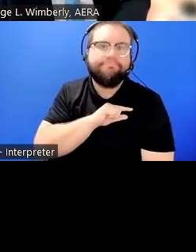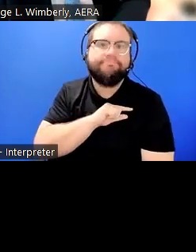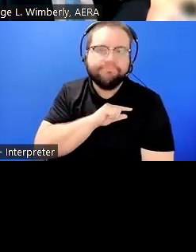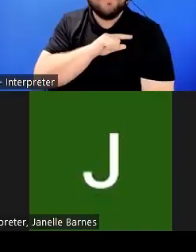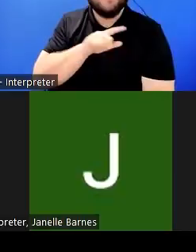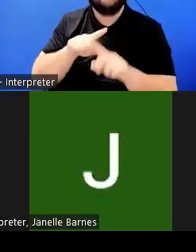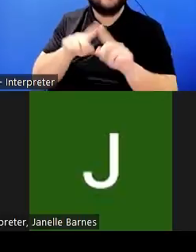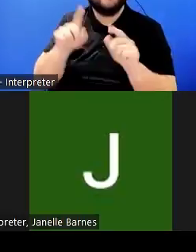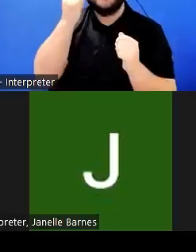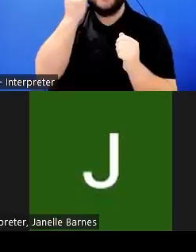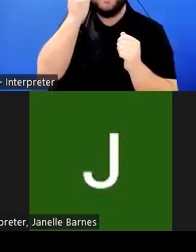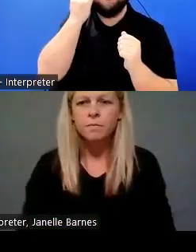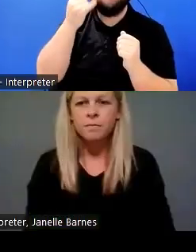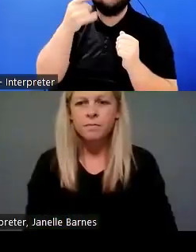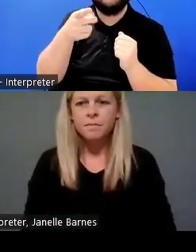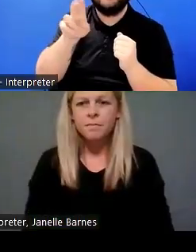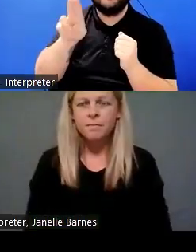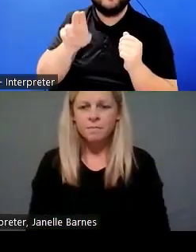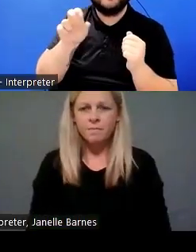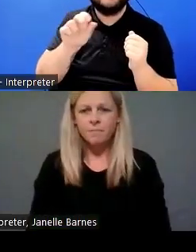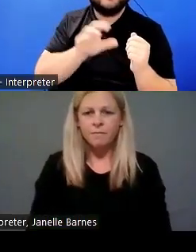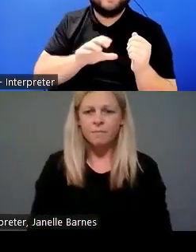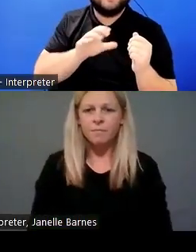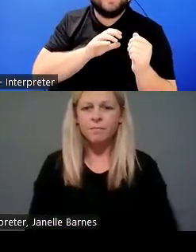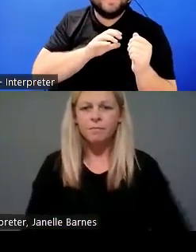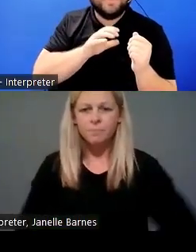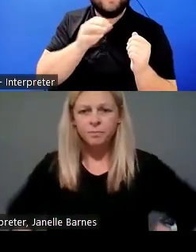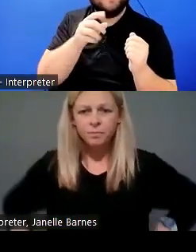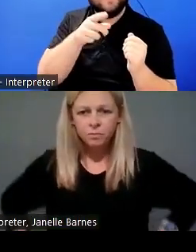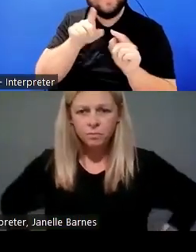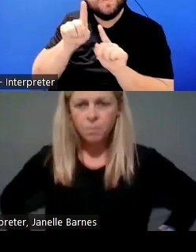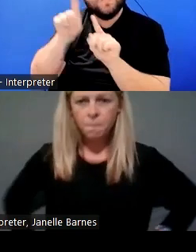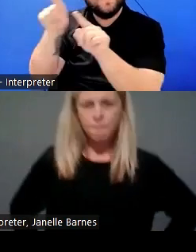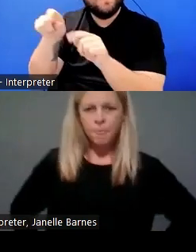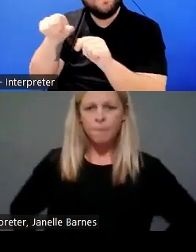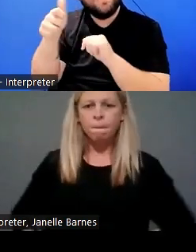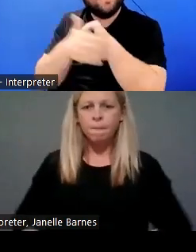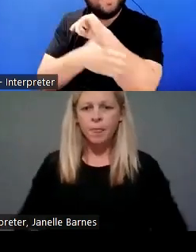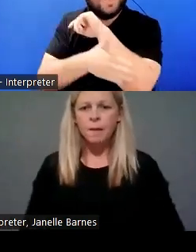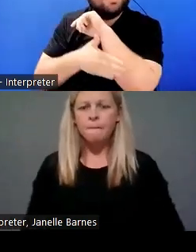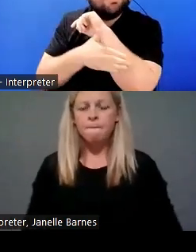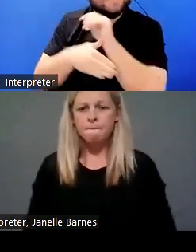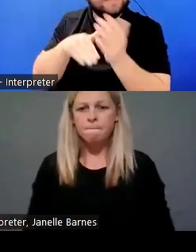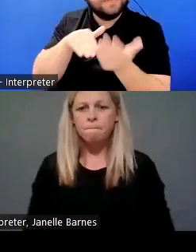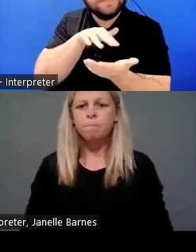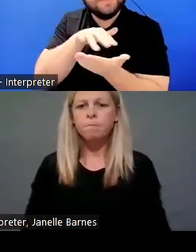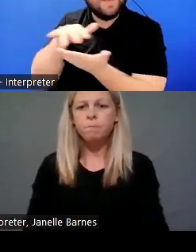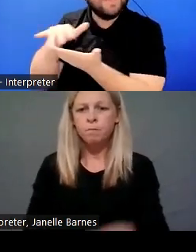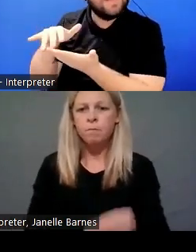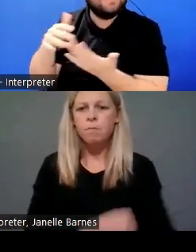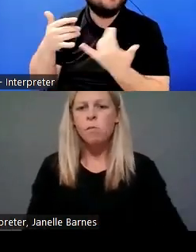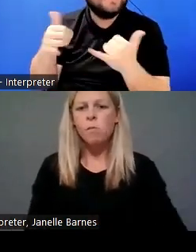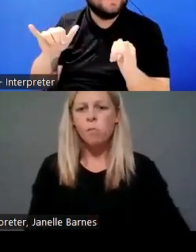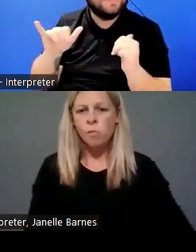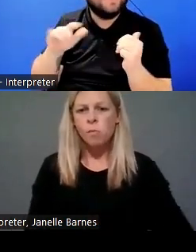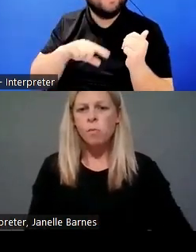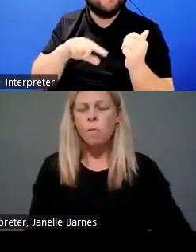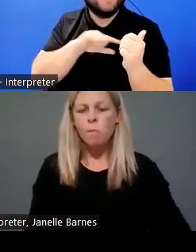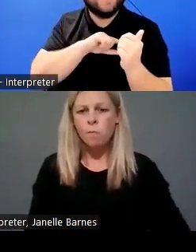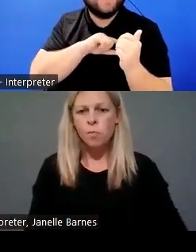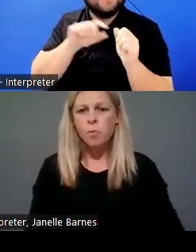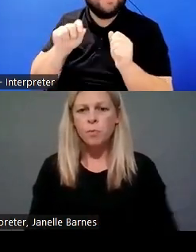you are studying in another country, you are eligible. It's open to all U.S. citizens, regardless of where you